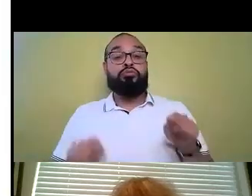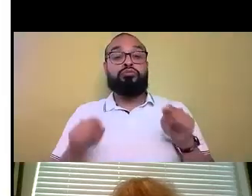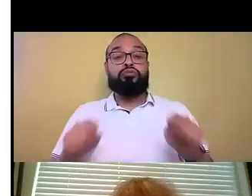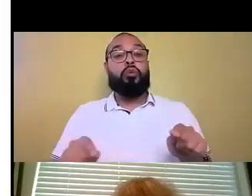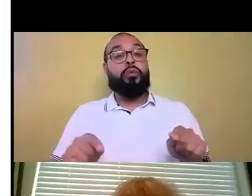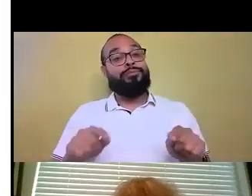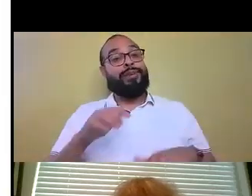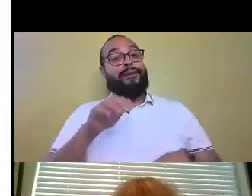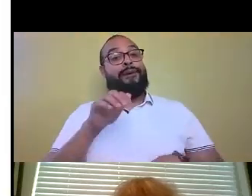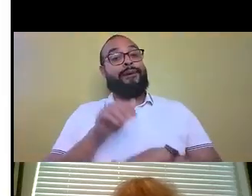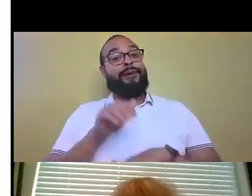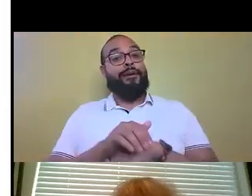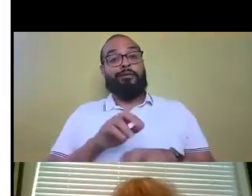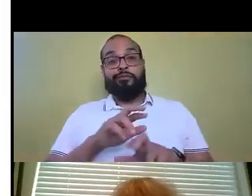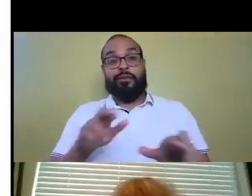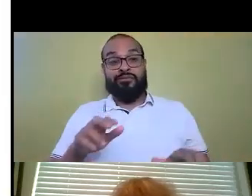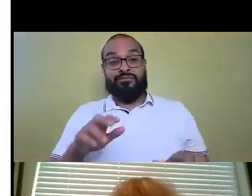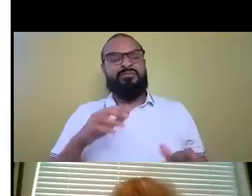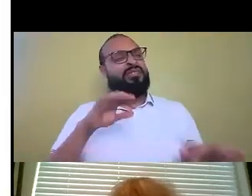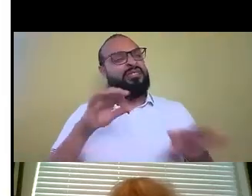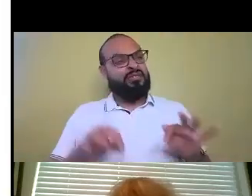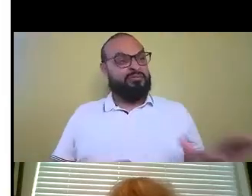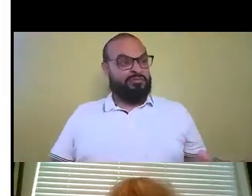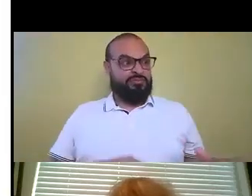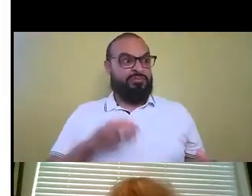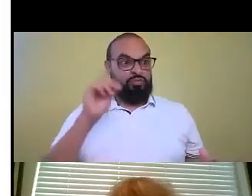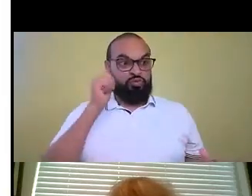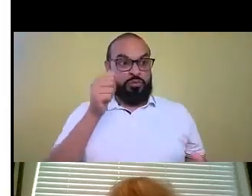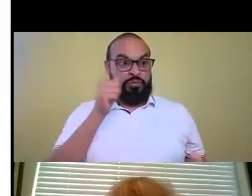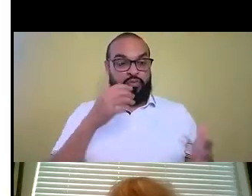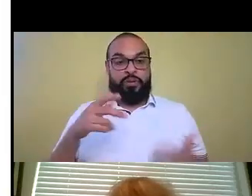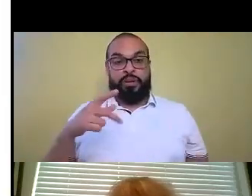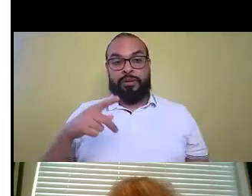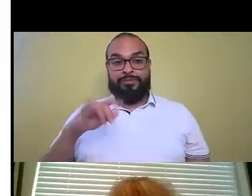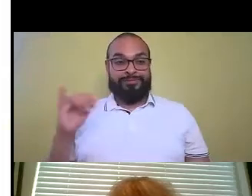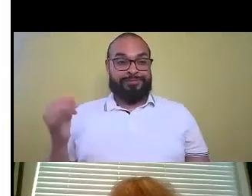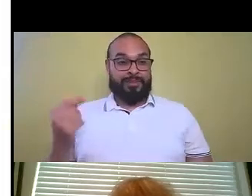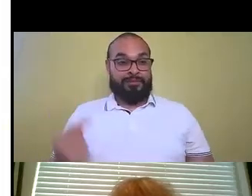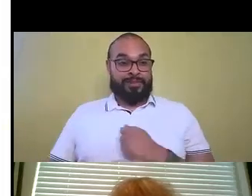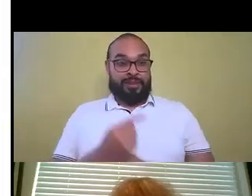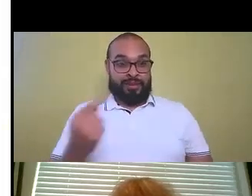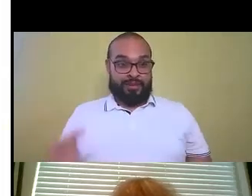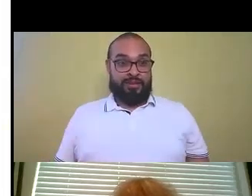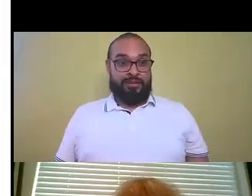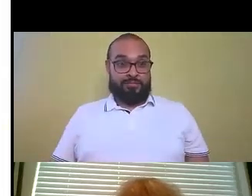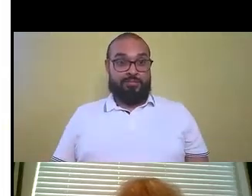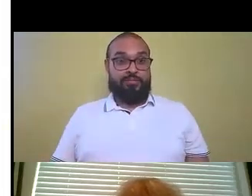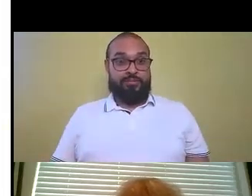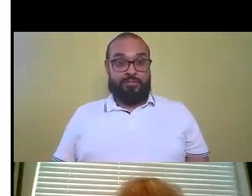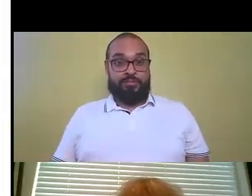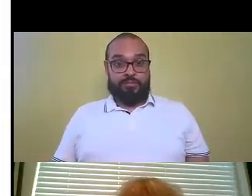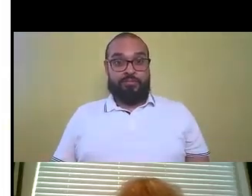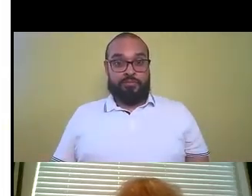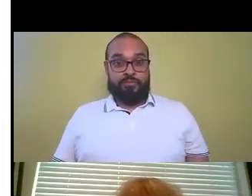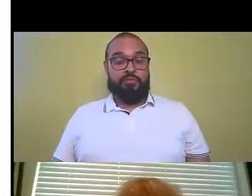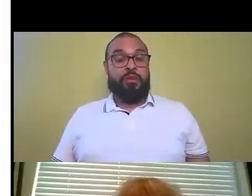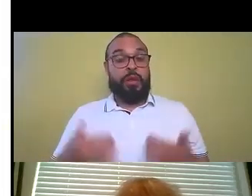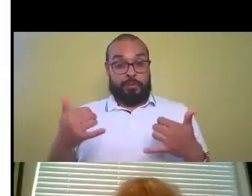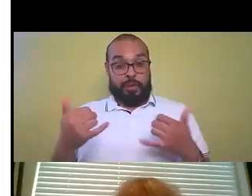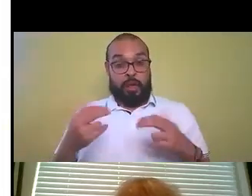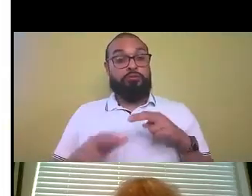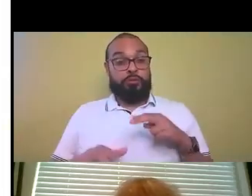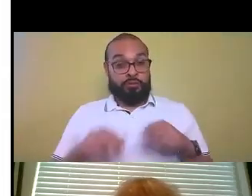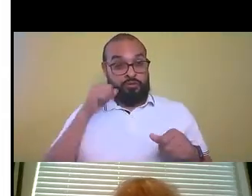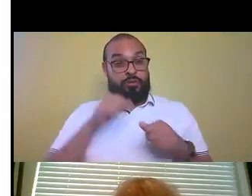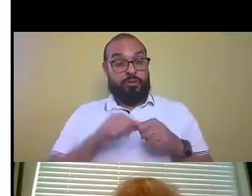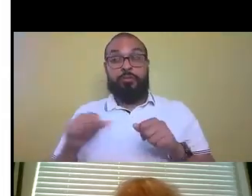that tomorrow was going to be our pajama day, so we will play a little bit. Remember, we have these things